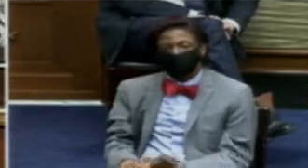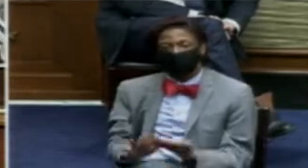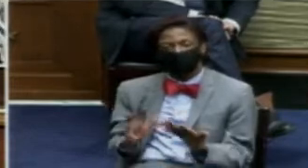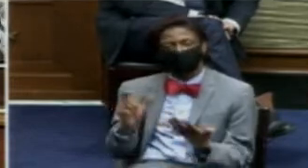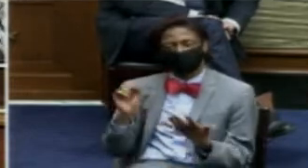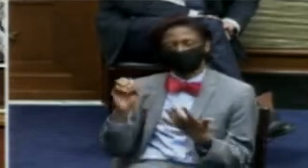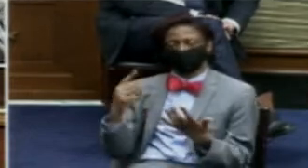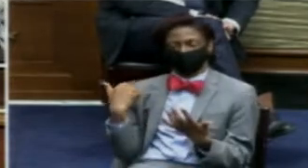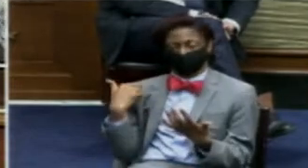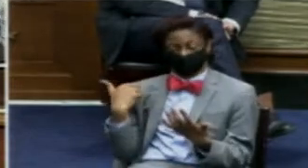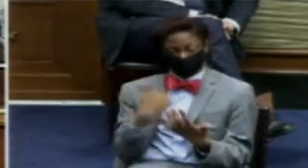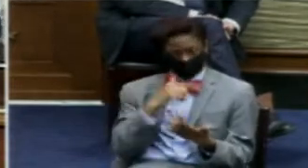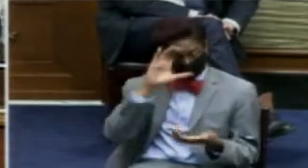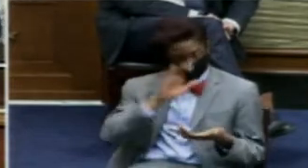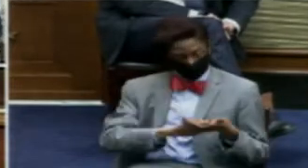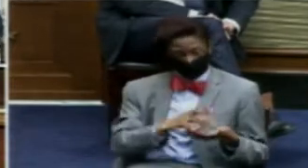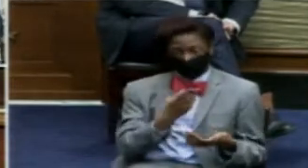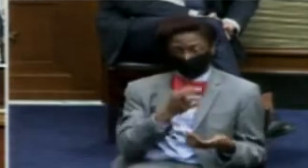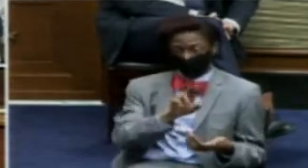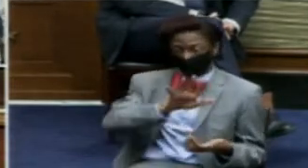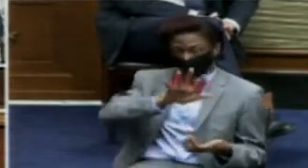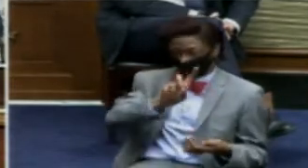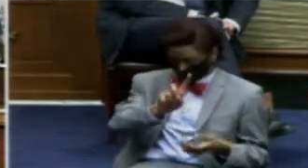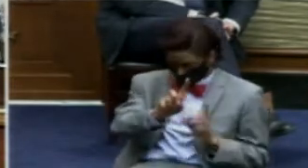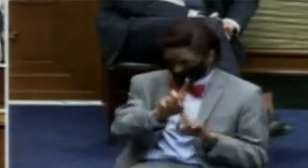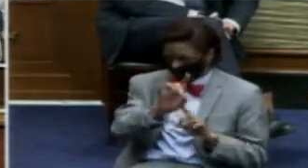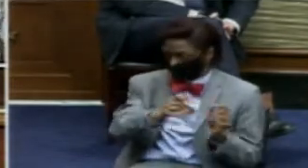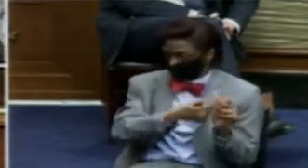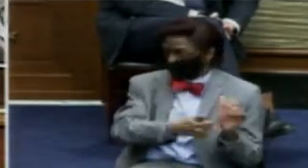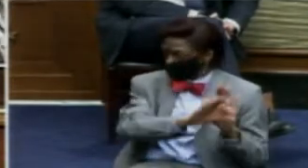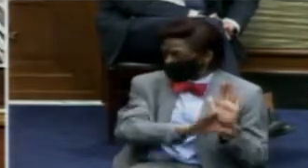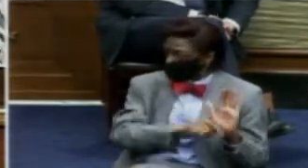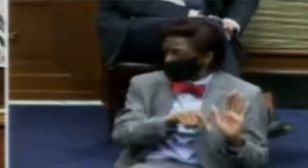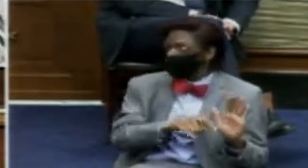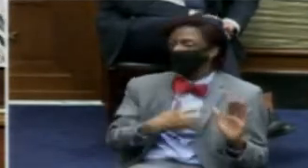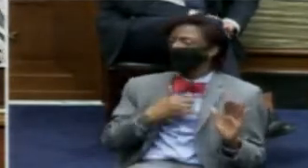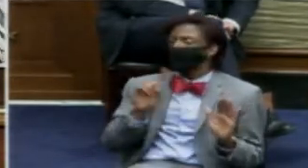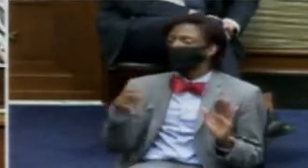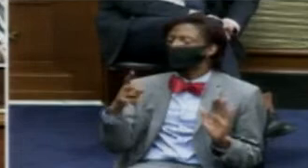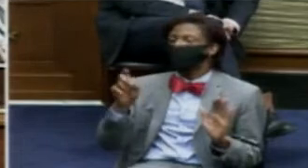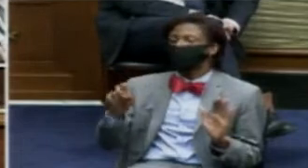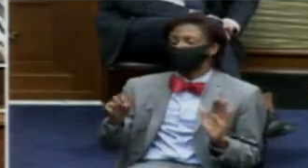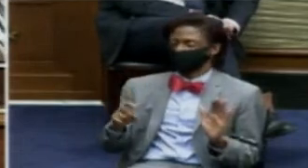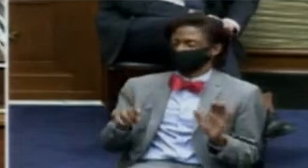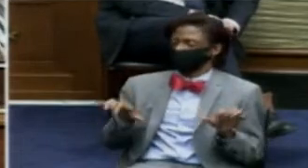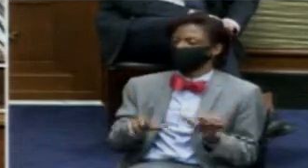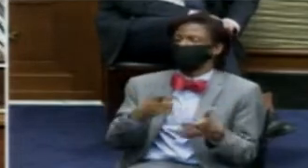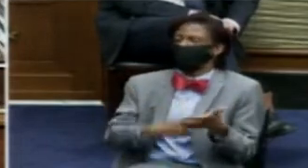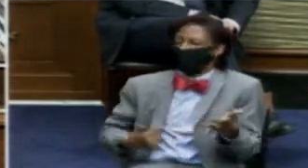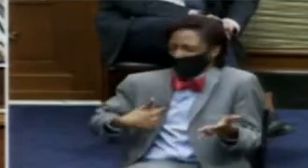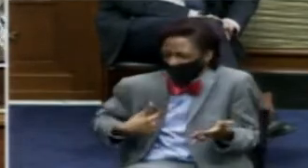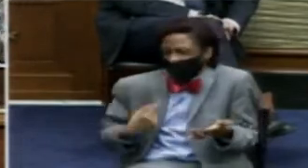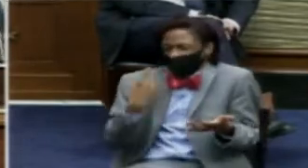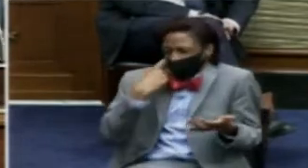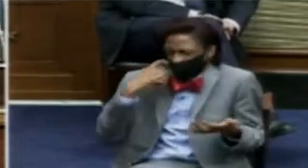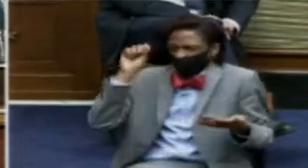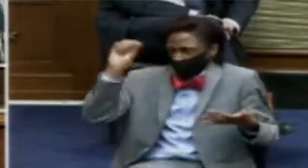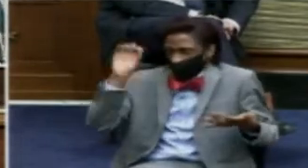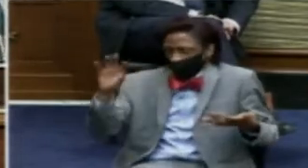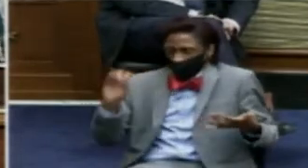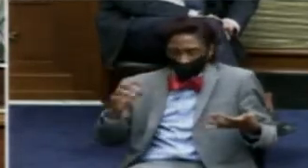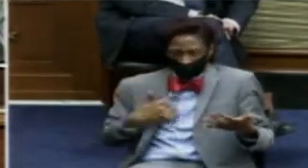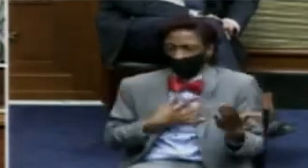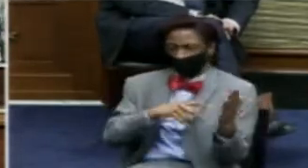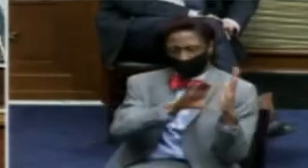us who believe that H.R. 51 is constitution only need to do what I have just done. Read the words written into